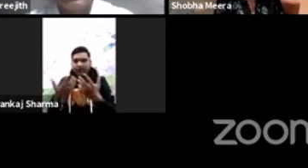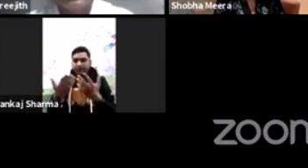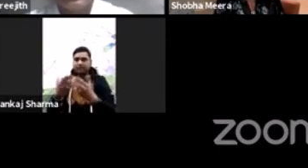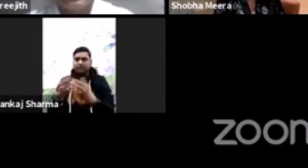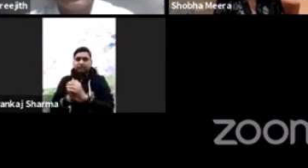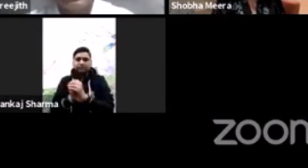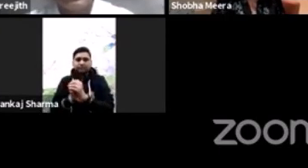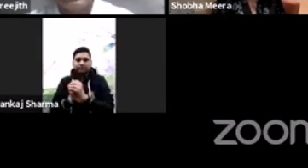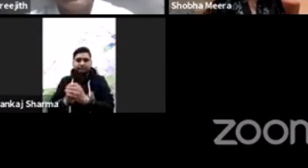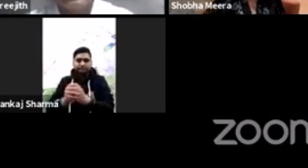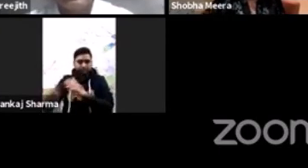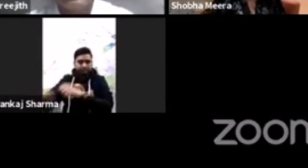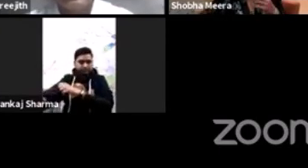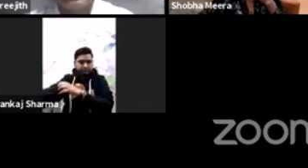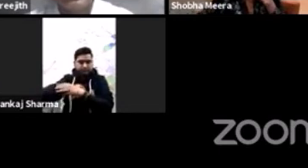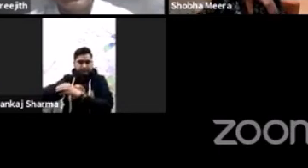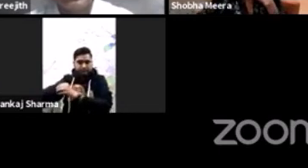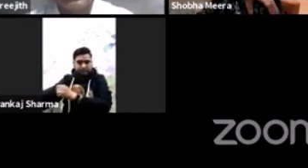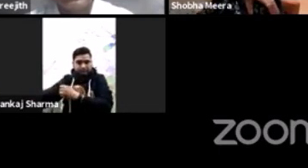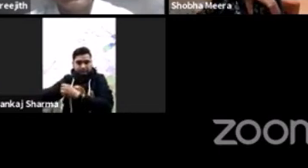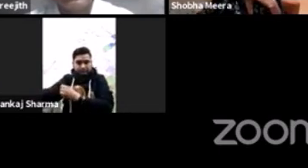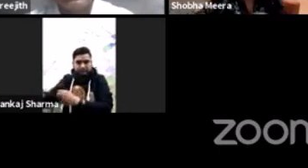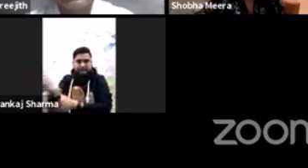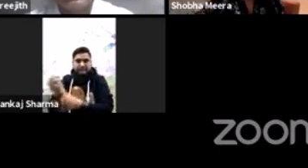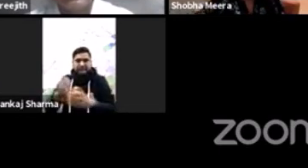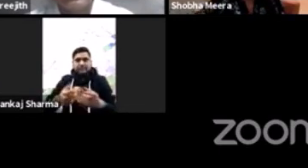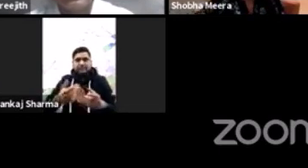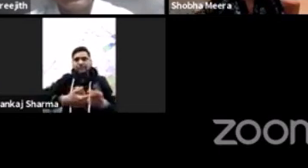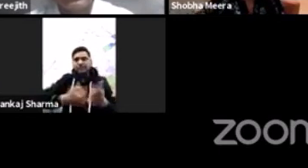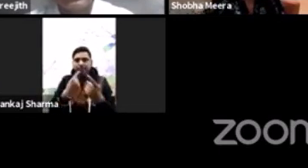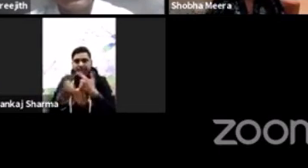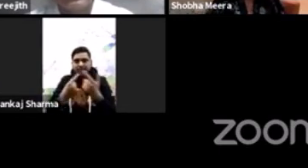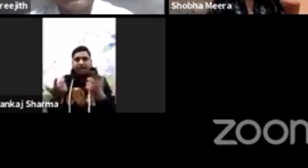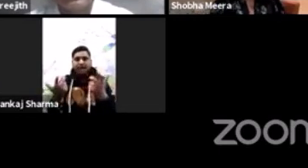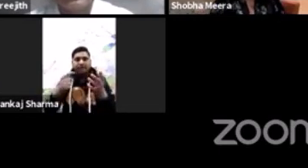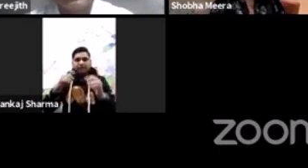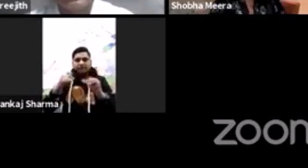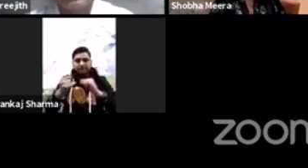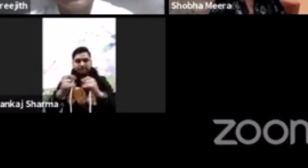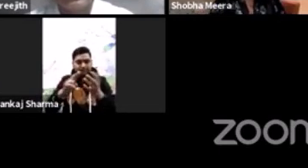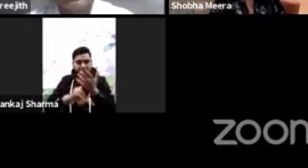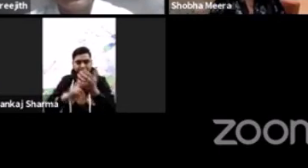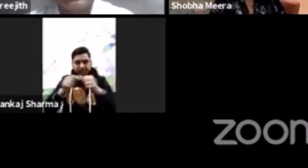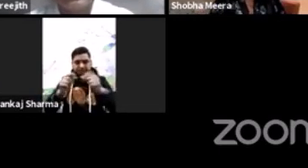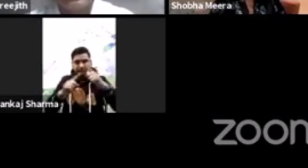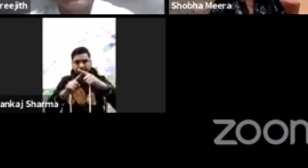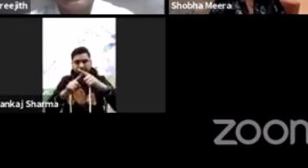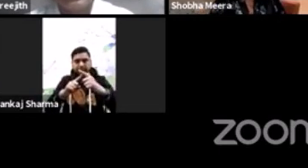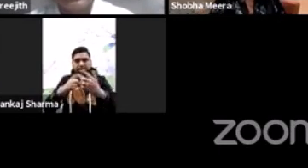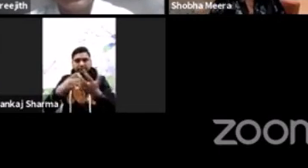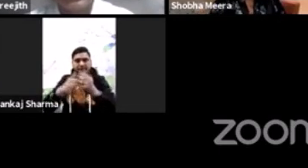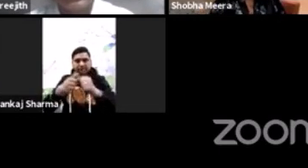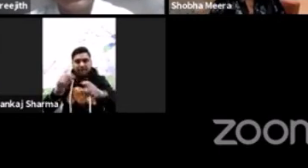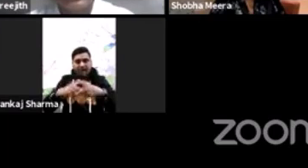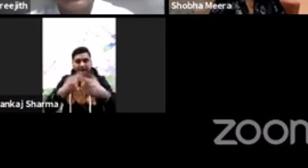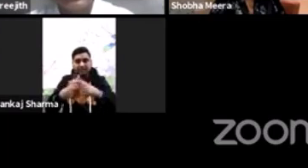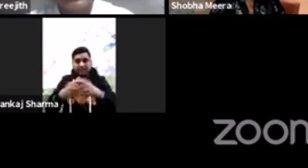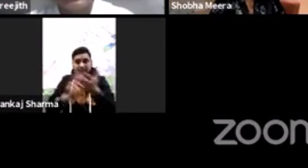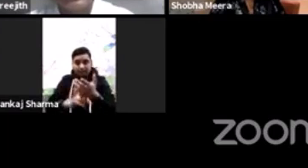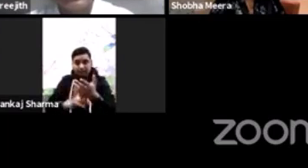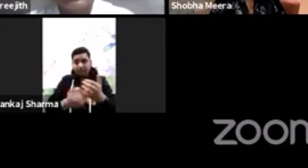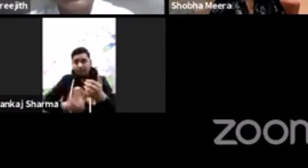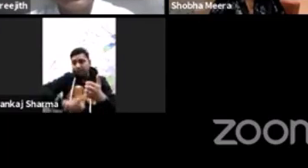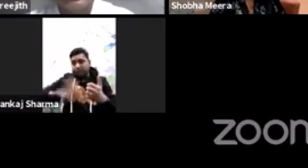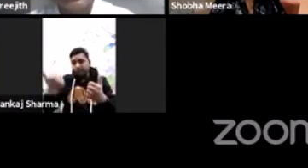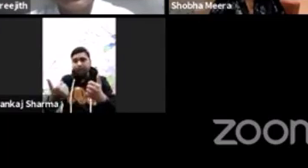with all of us, Srijit Natarajan, the senior director, and also he is the head of